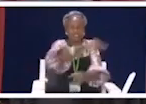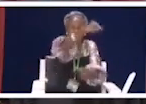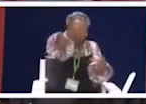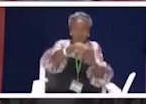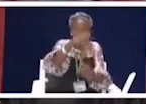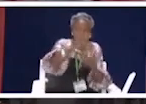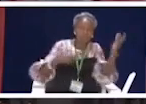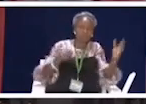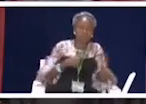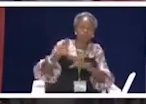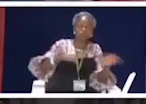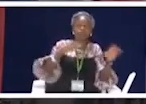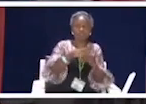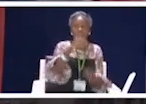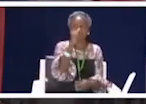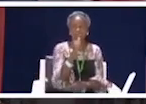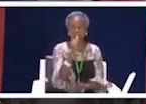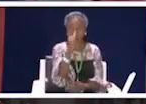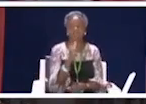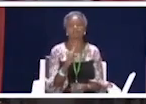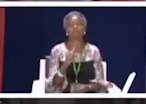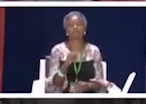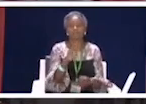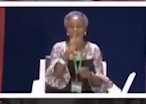do in secret. So be careful.